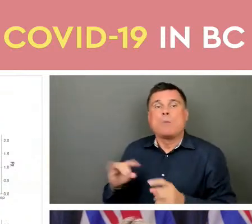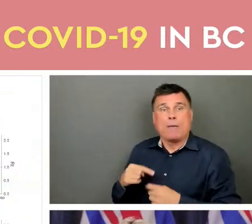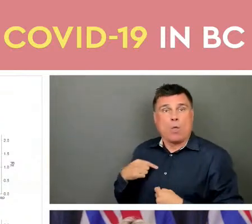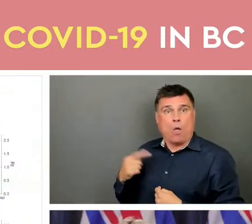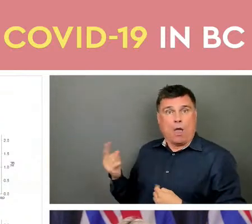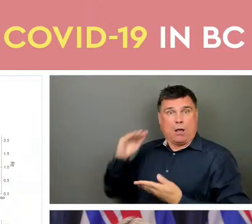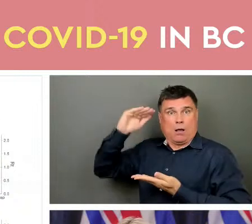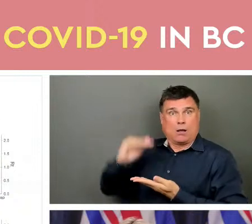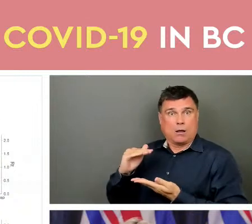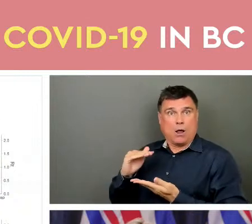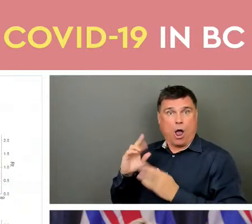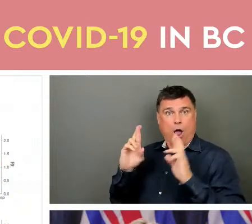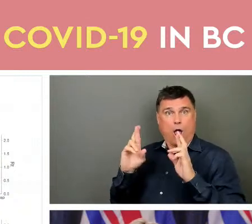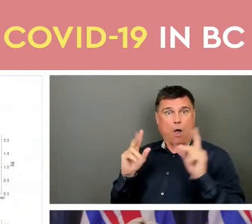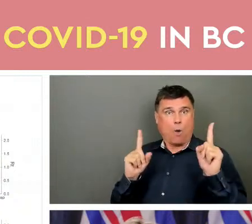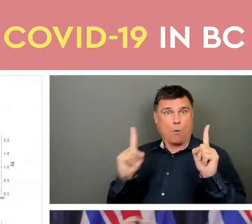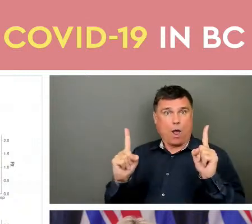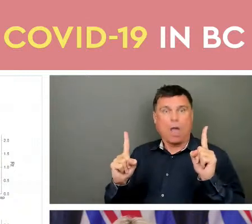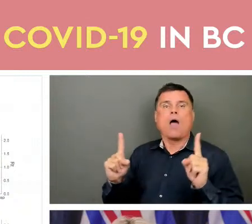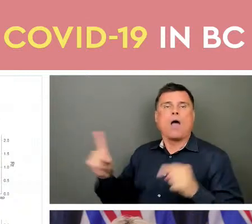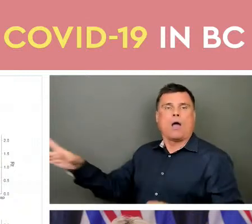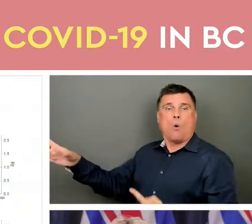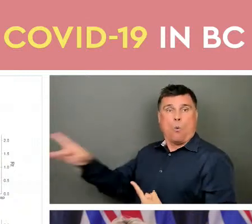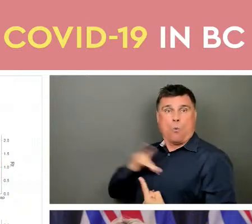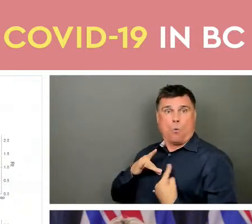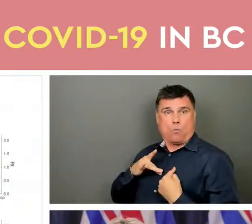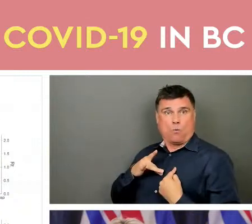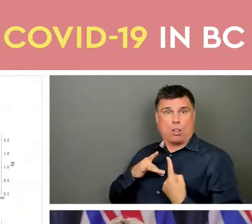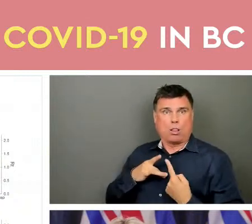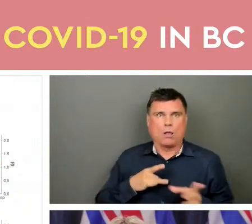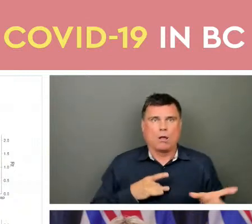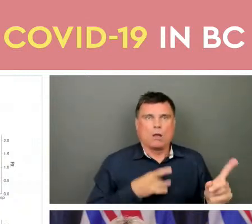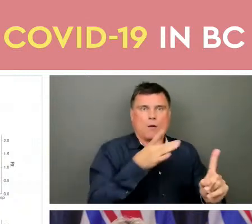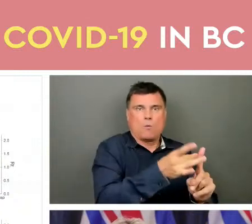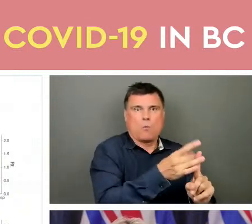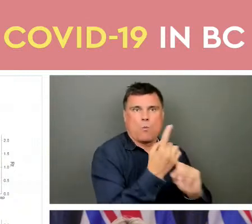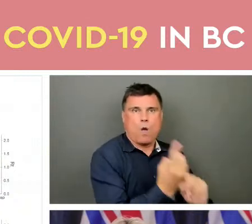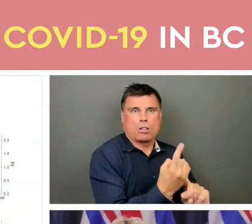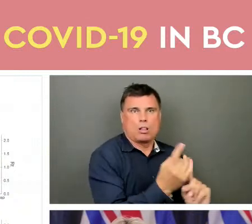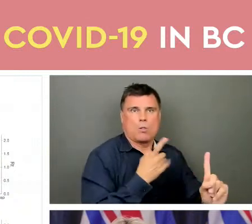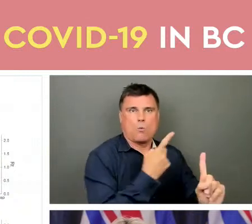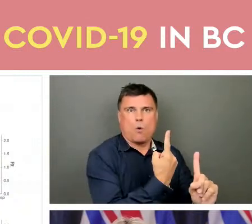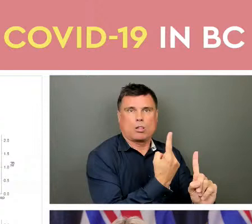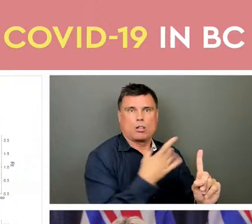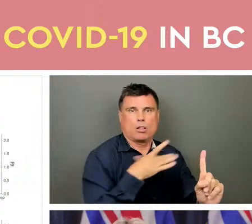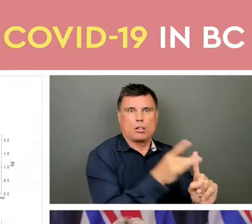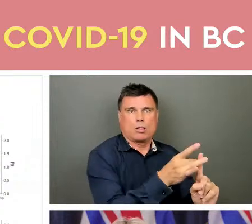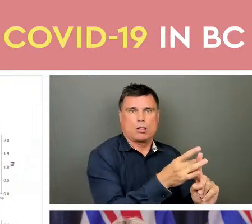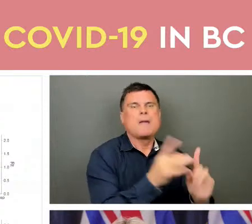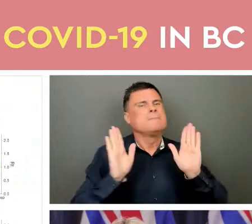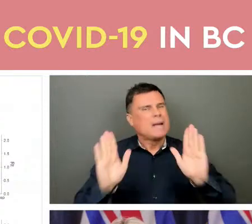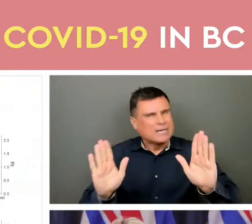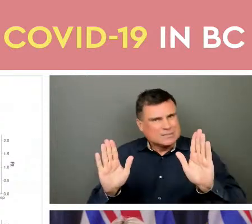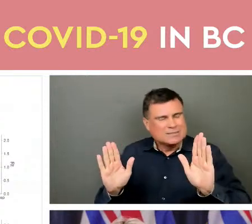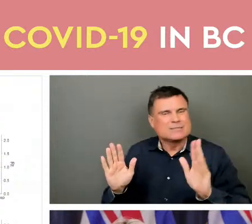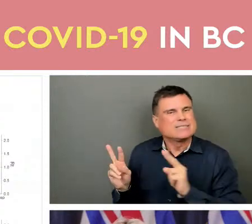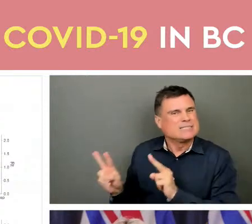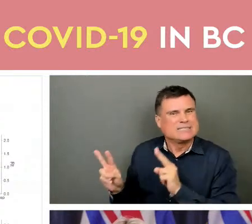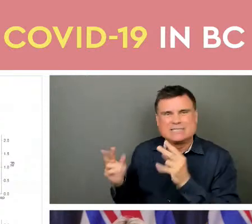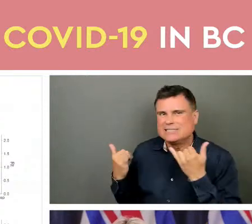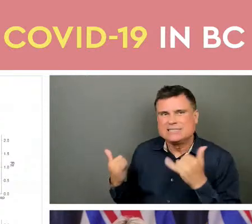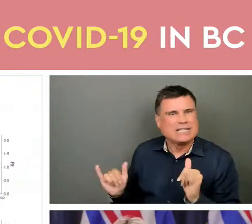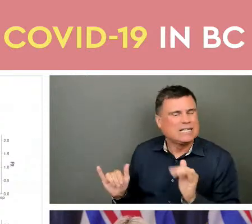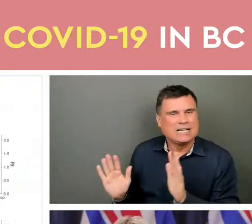it's around that. So we've seen a leveling off of our case numbers that reflects this as well. But it still means that for